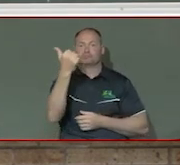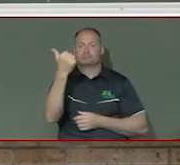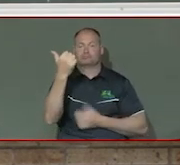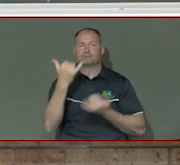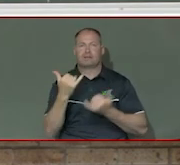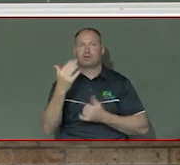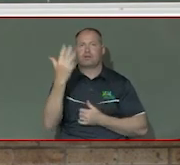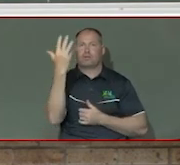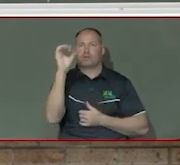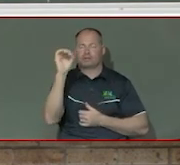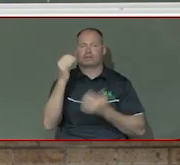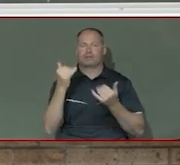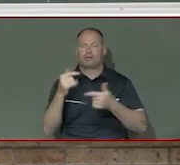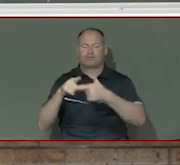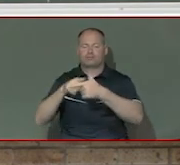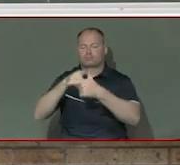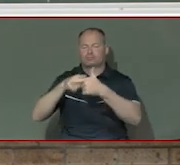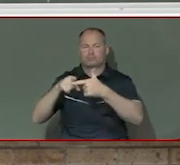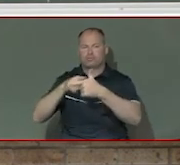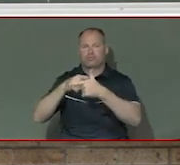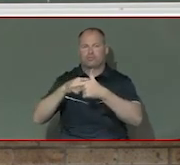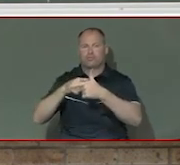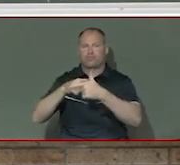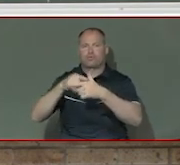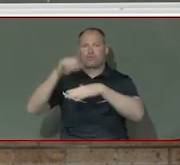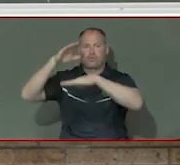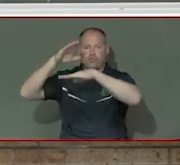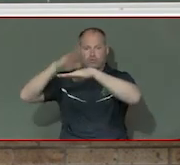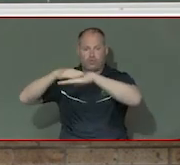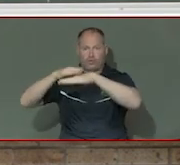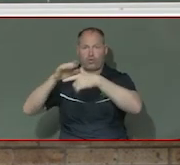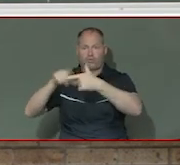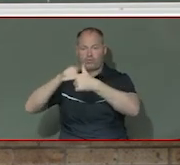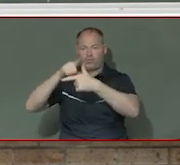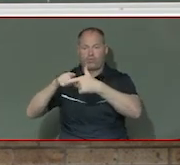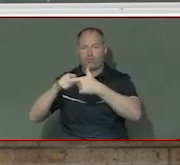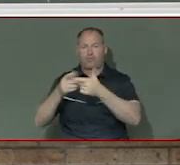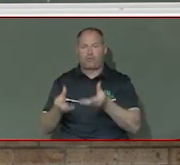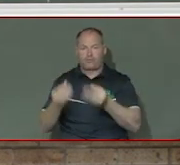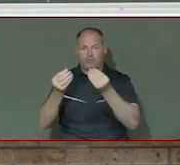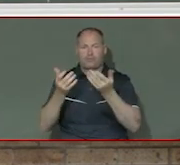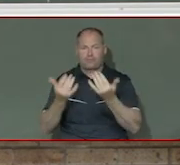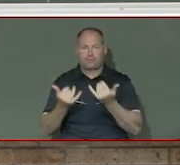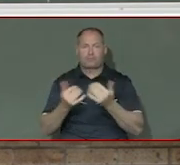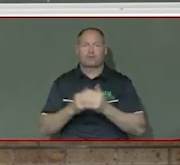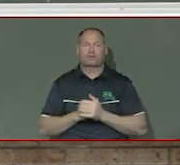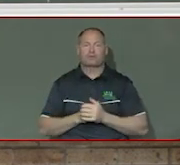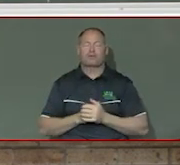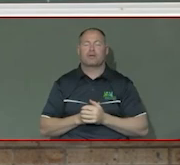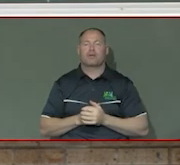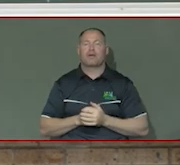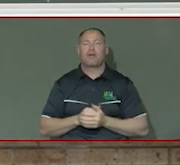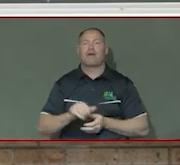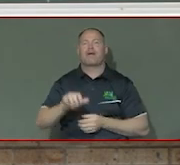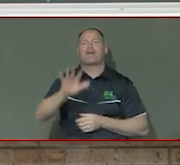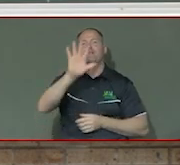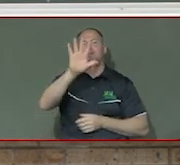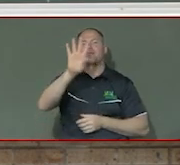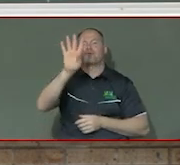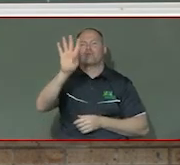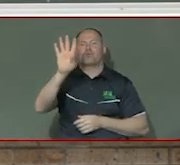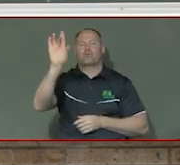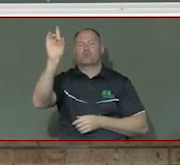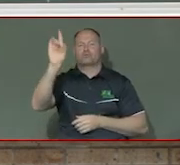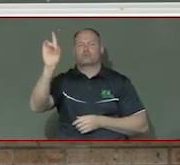to determine the angle on top. So the angle on top is equal to 54 degrees. The sum of the